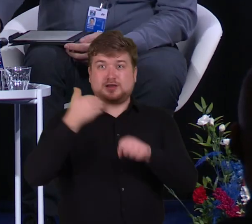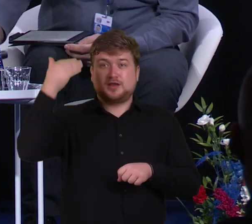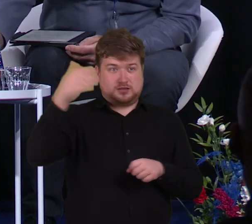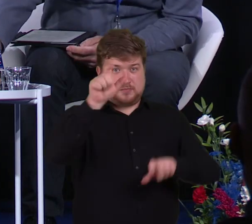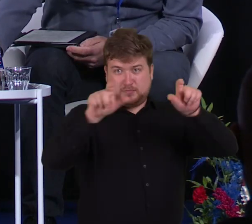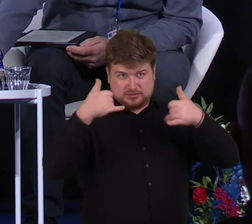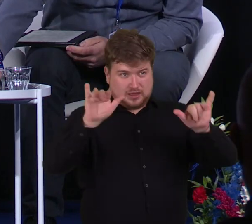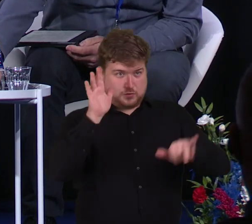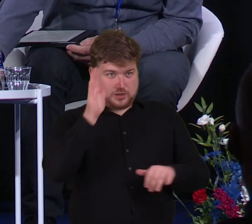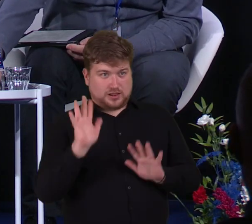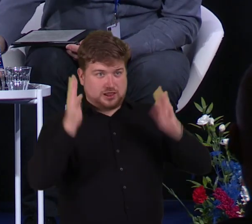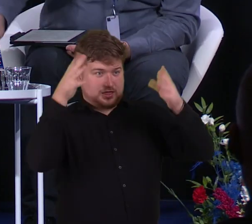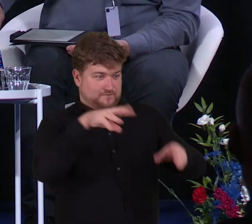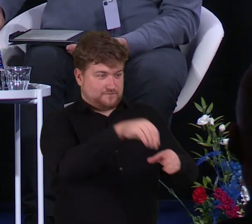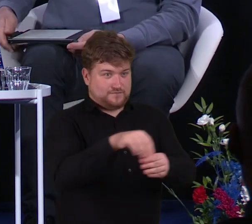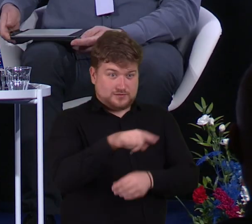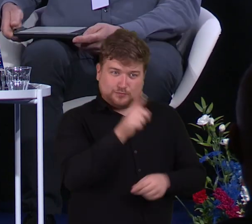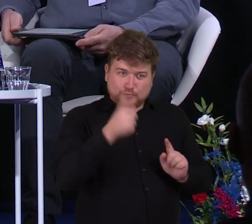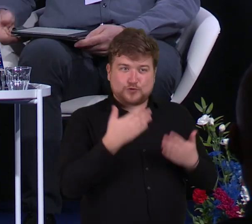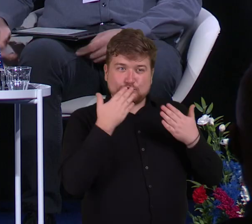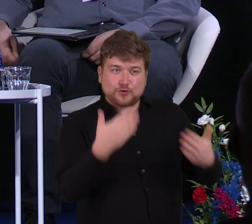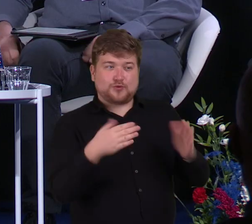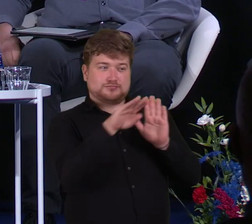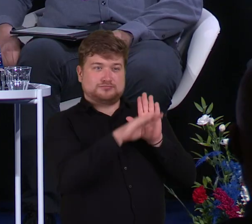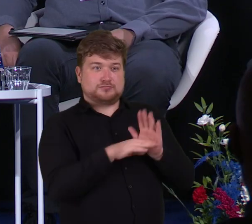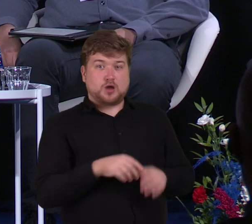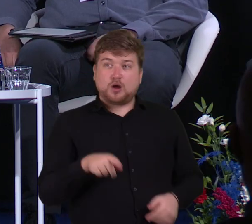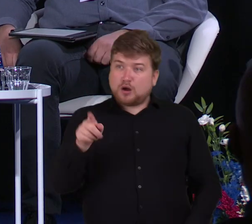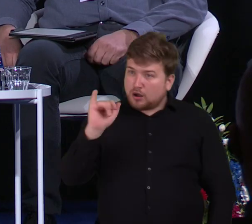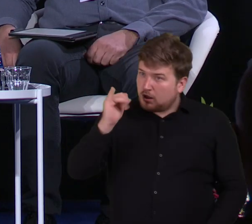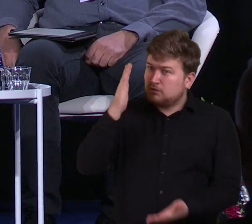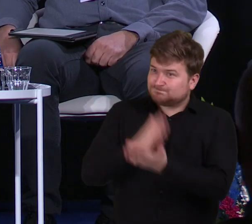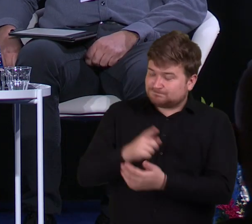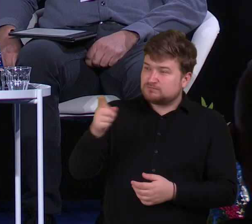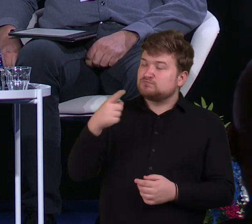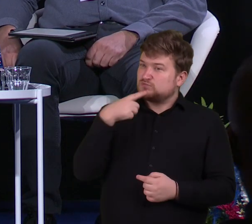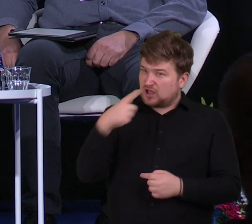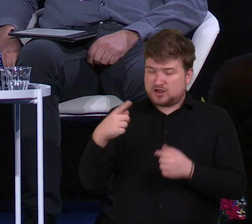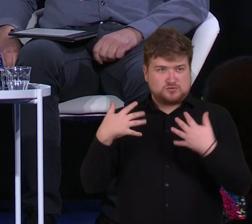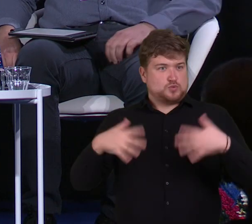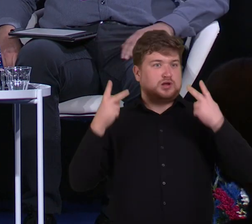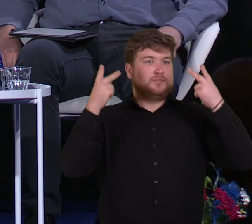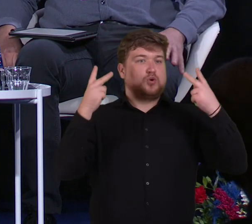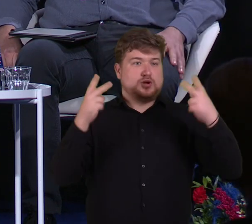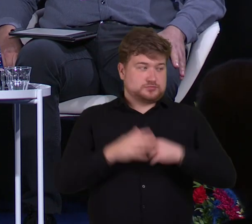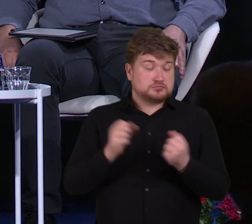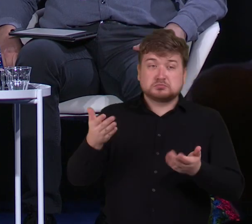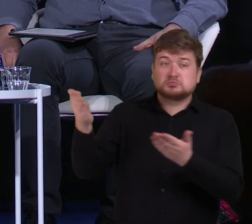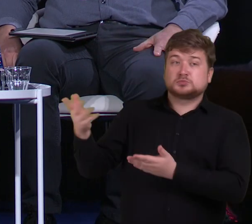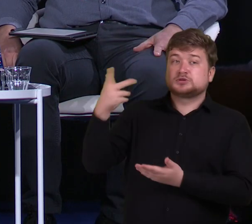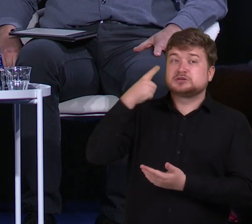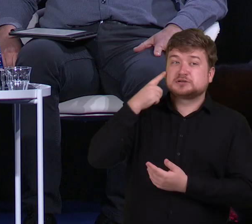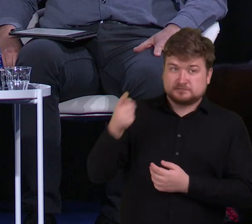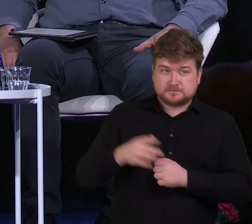important. Thomas? I would like to underline that it is important that people see what they